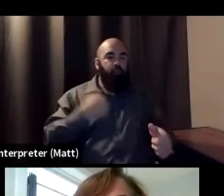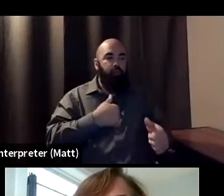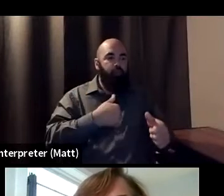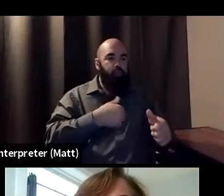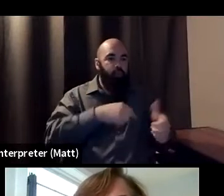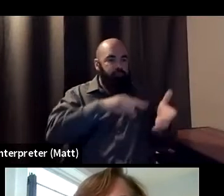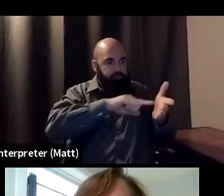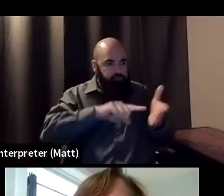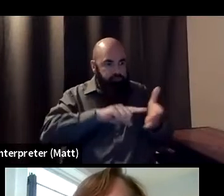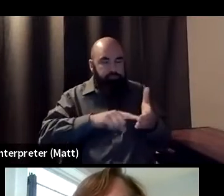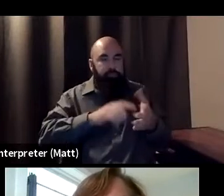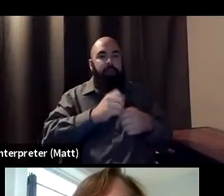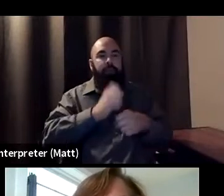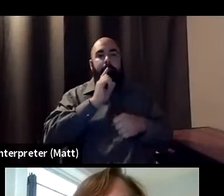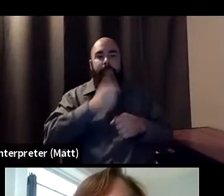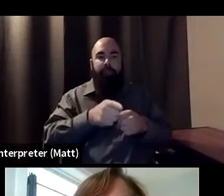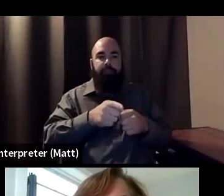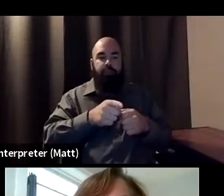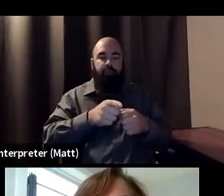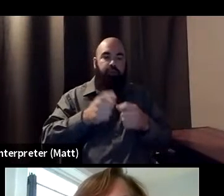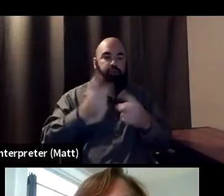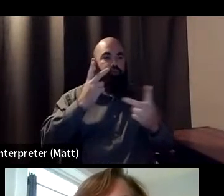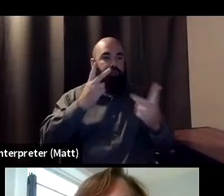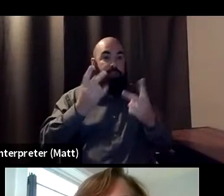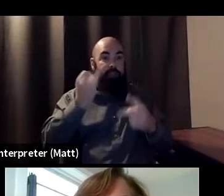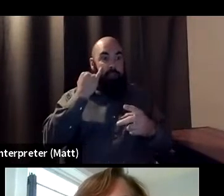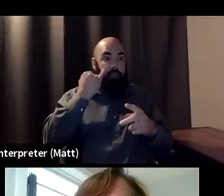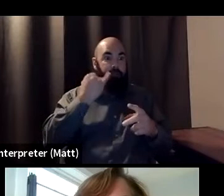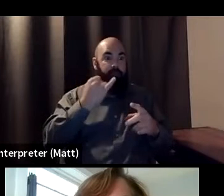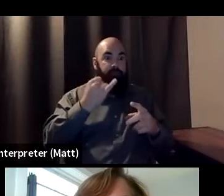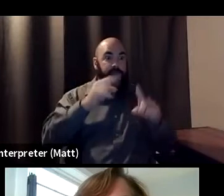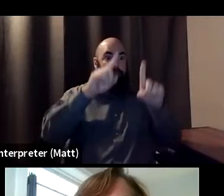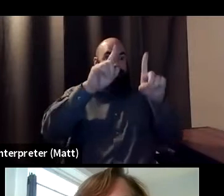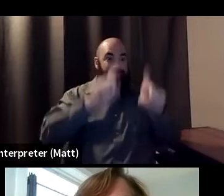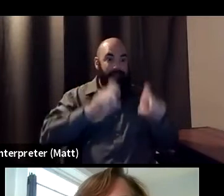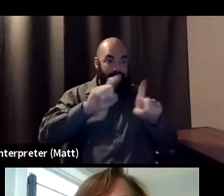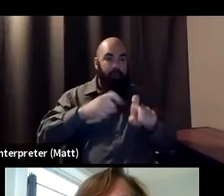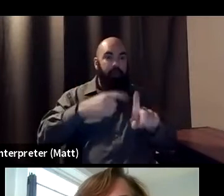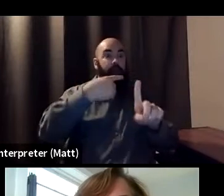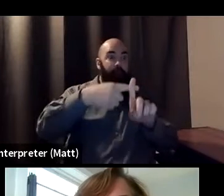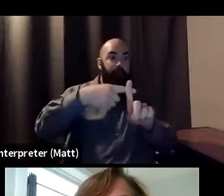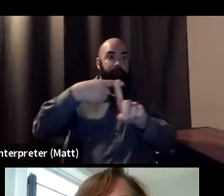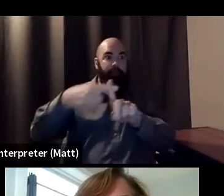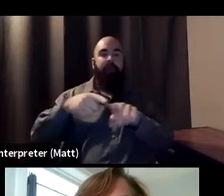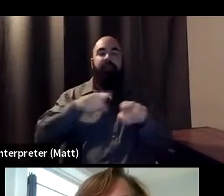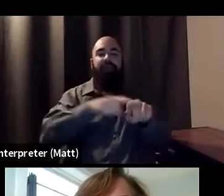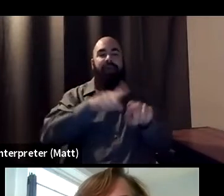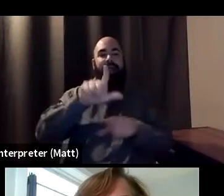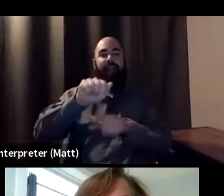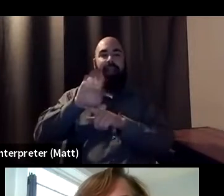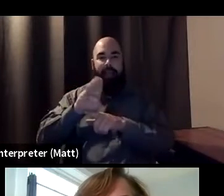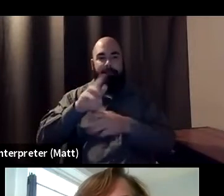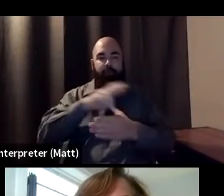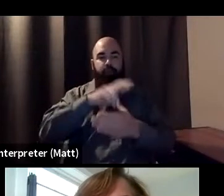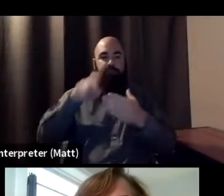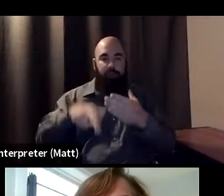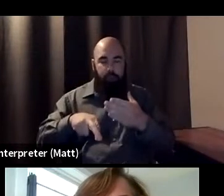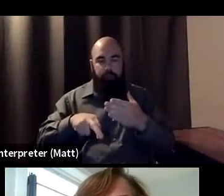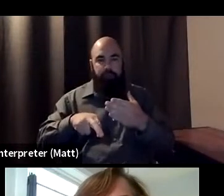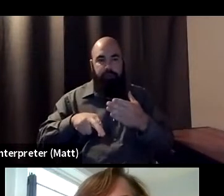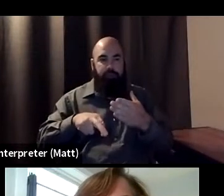assist with our caseload when we get positive lab results and reports of